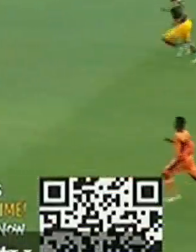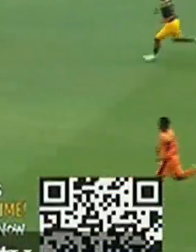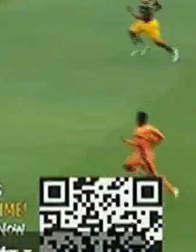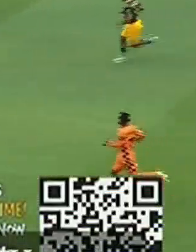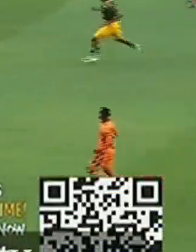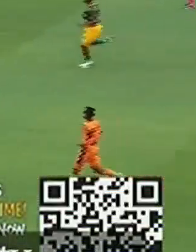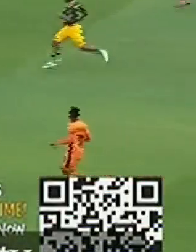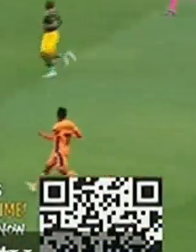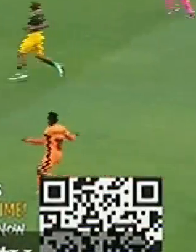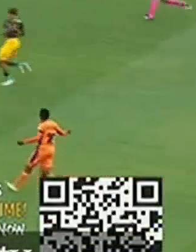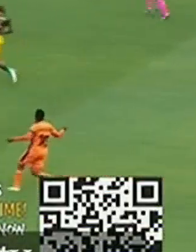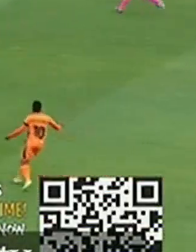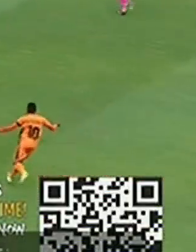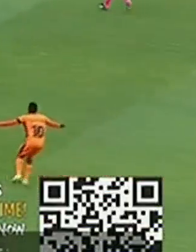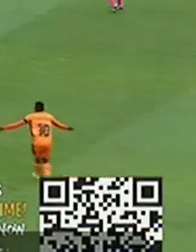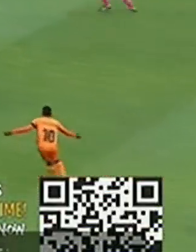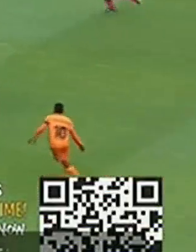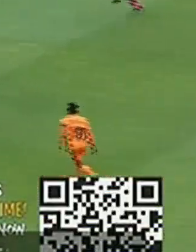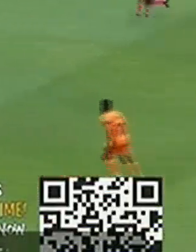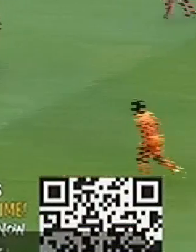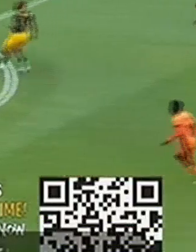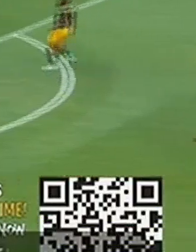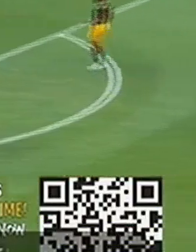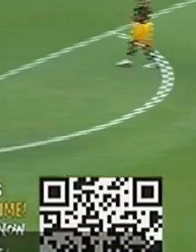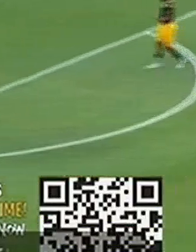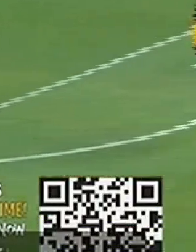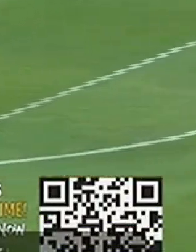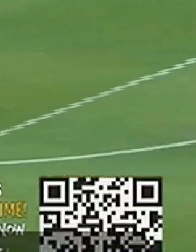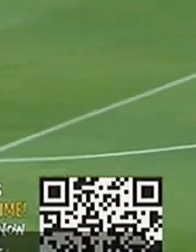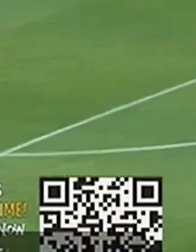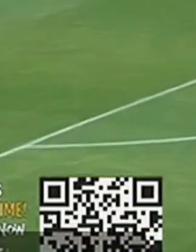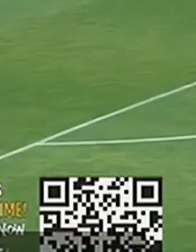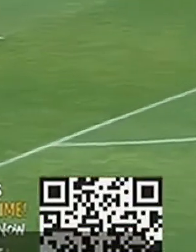shine jano ba go tlatsela go tswa ka kwa Matulodi go tswa ka kwa Bophirima tswela bala ba tsa kgole